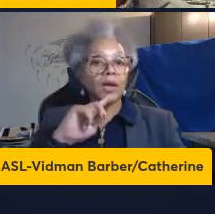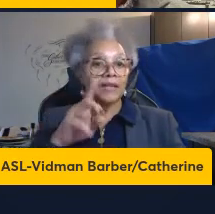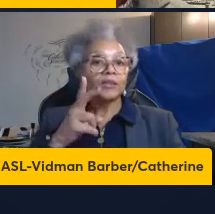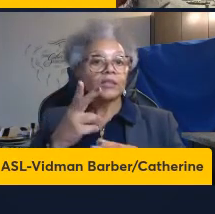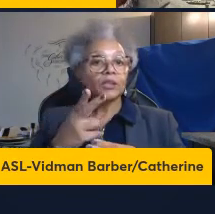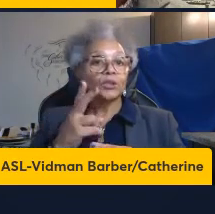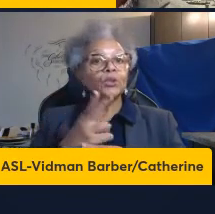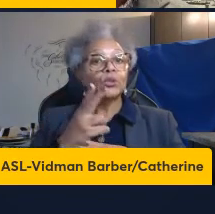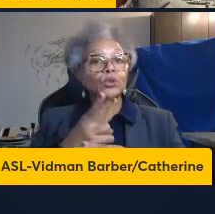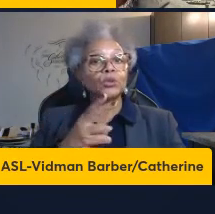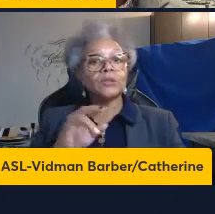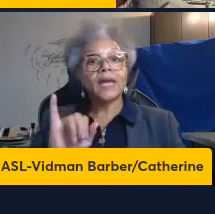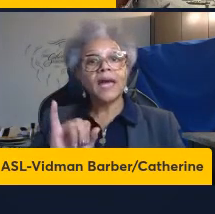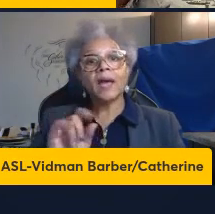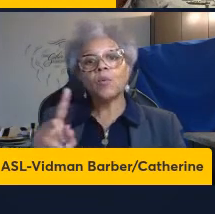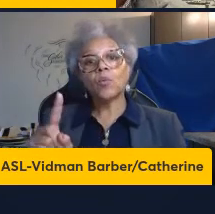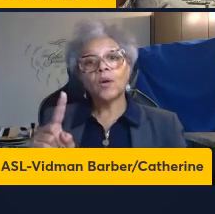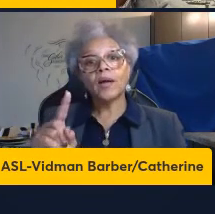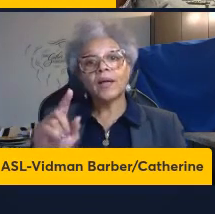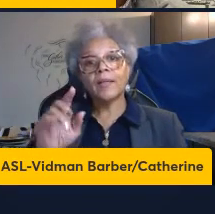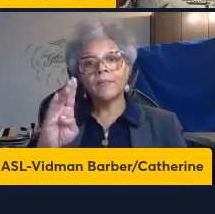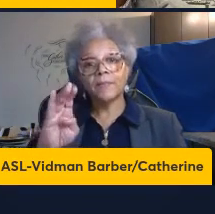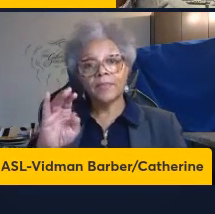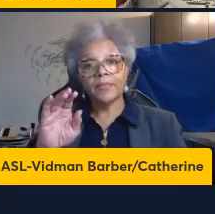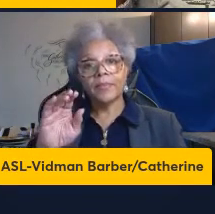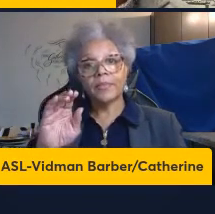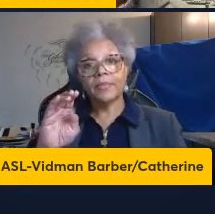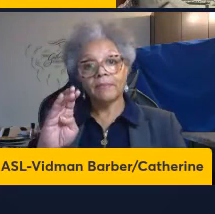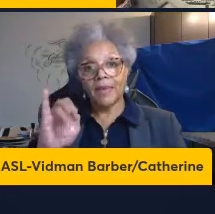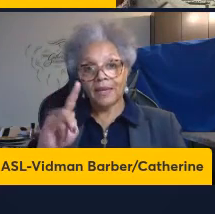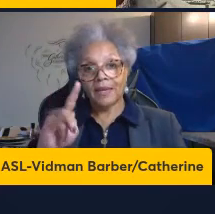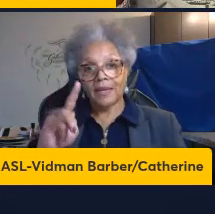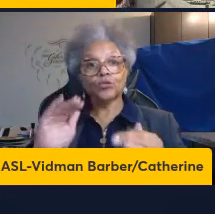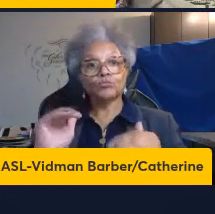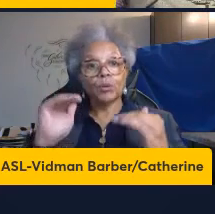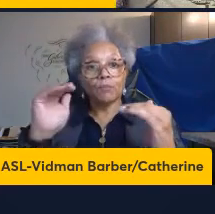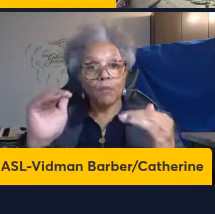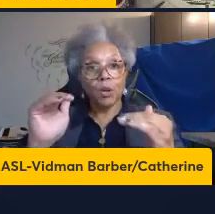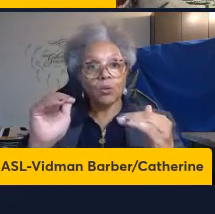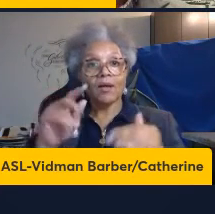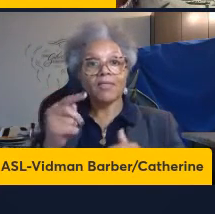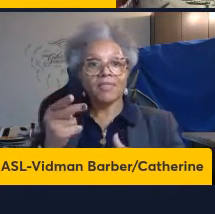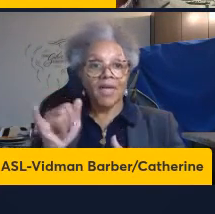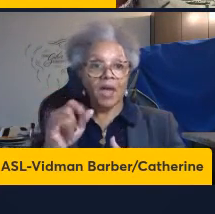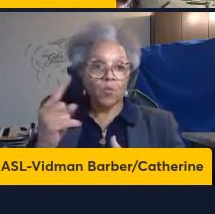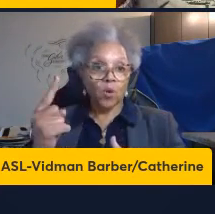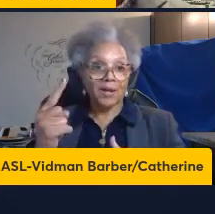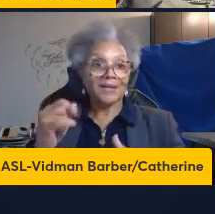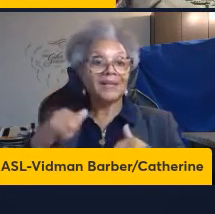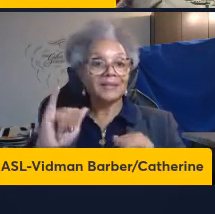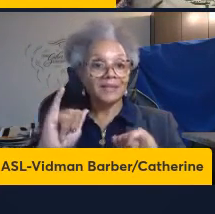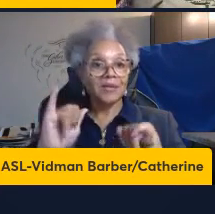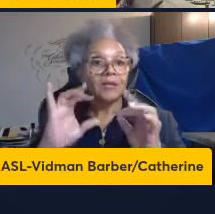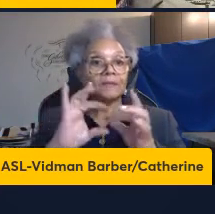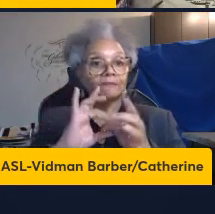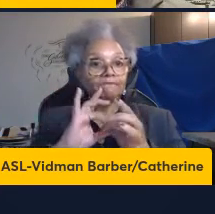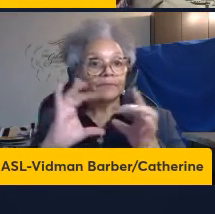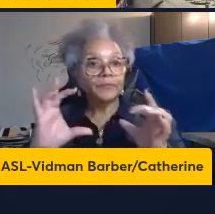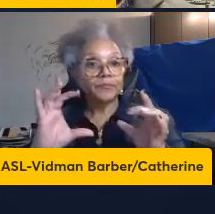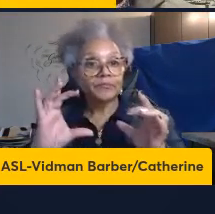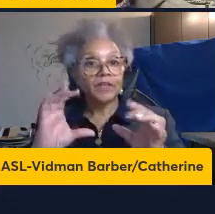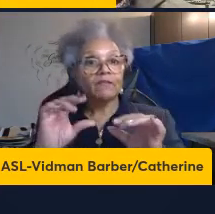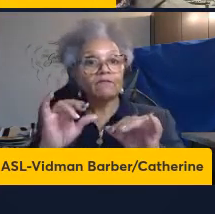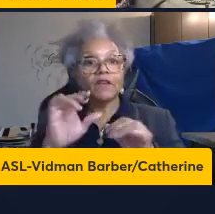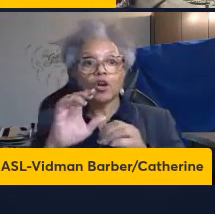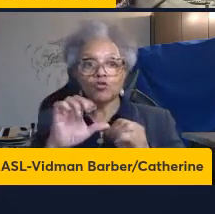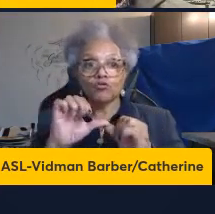beta instilled intratracheally to promote lung fibrosis. There's still this disconnect between the chronic inflammation in lung